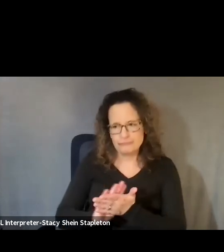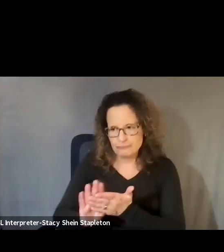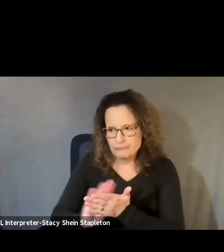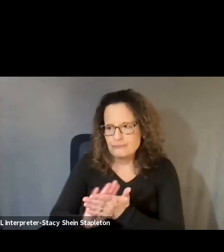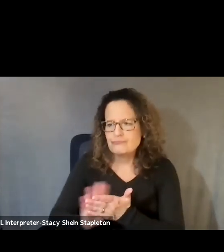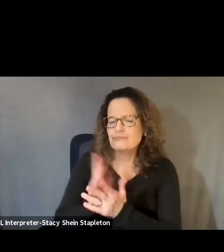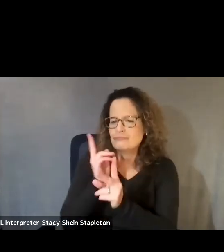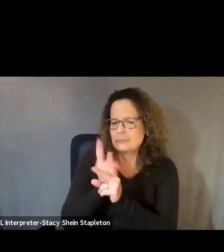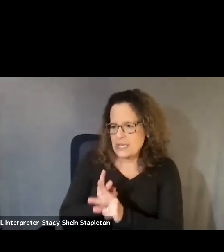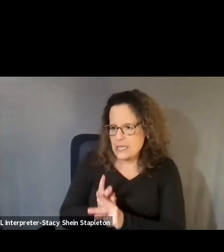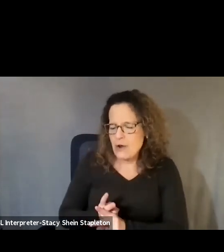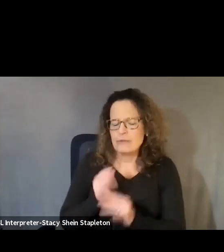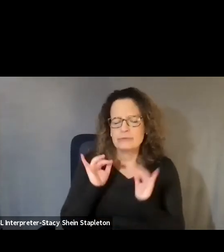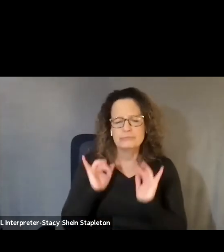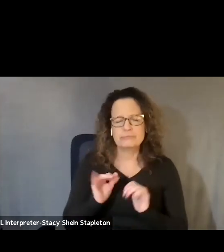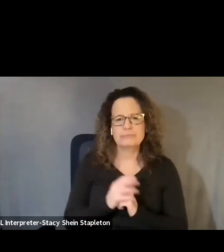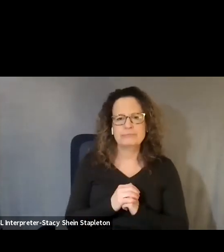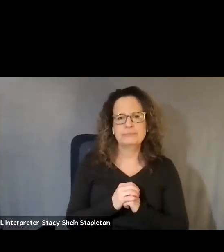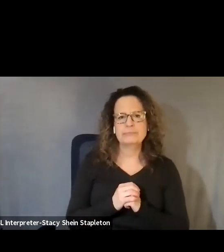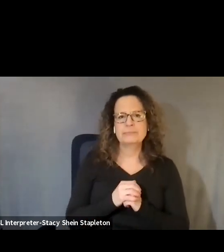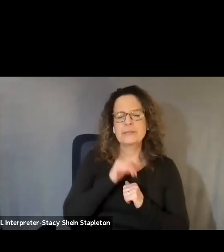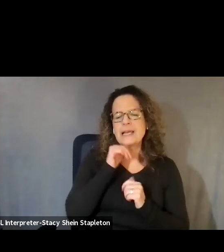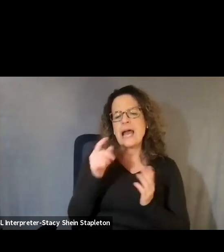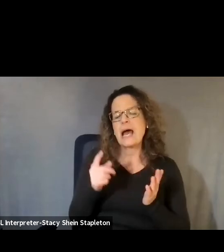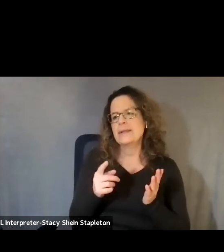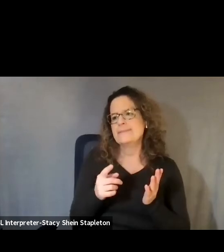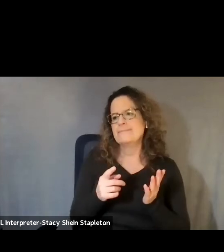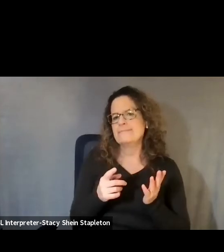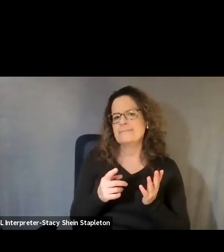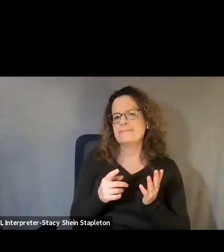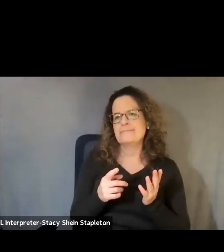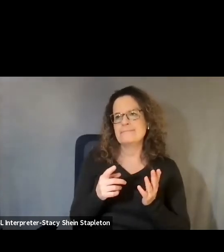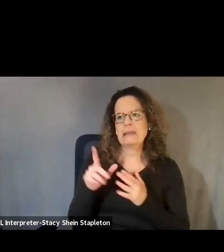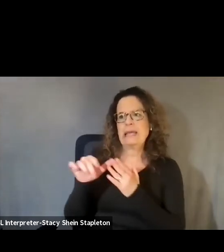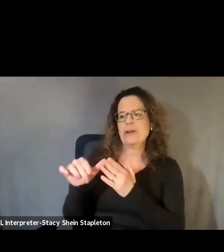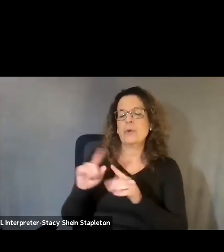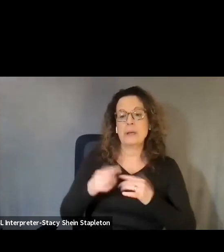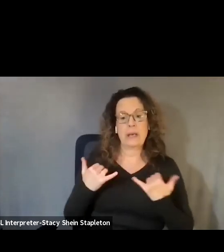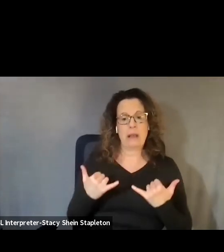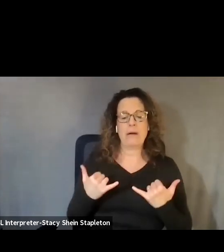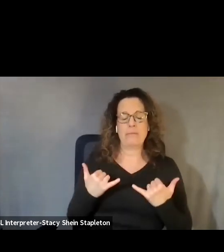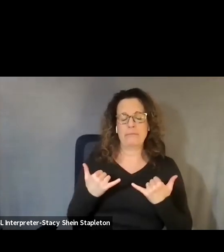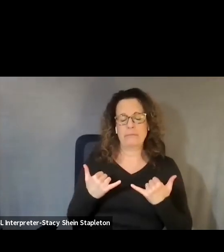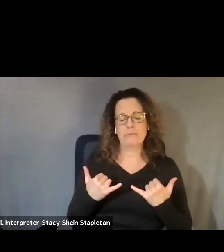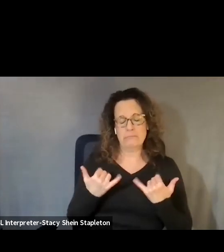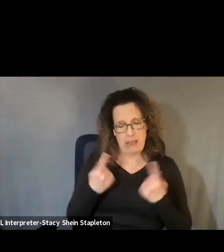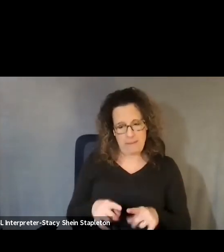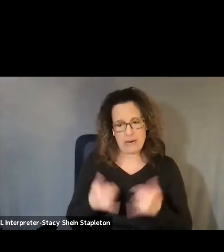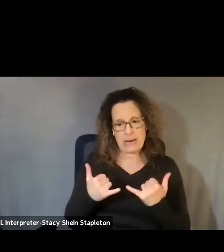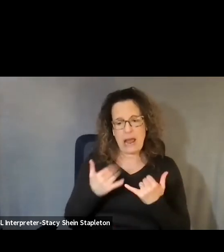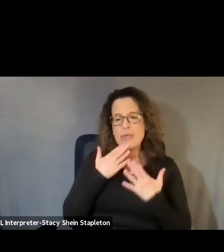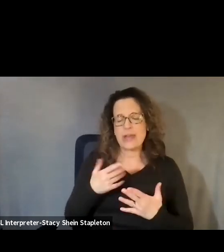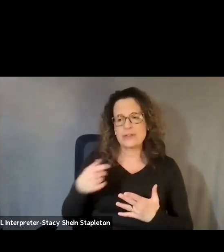and taken off the list. Not just sometime decades from now, but actually right now, thanks to